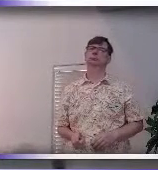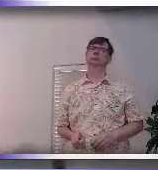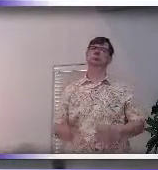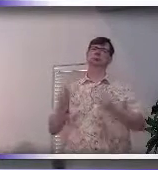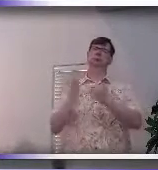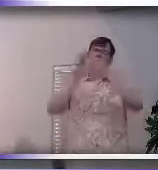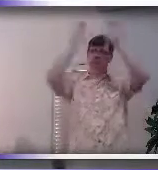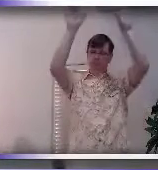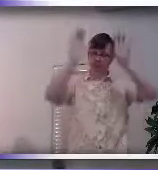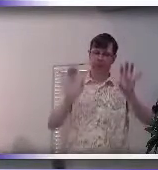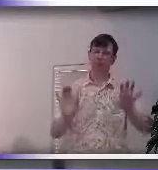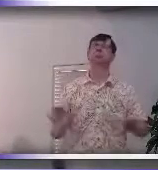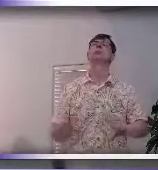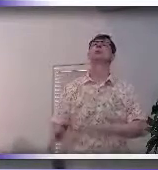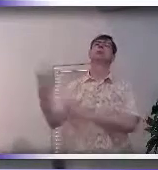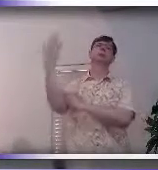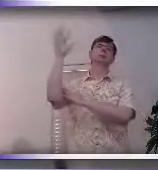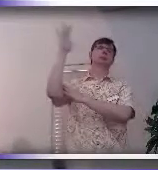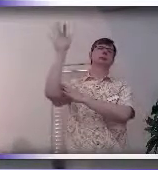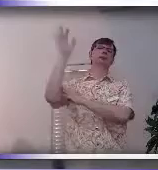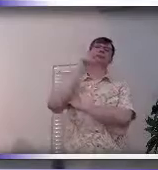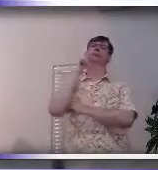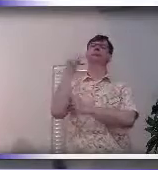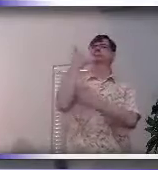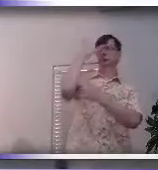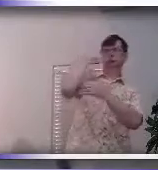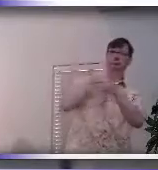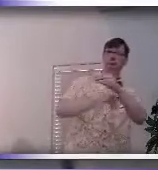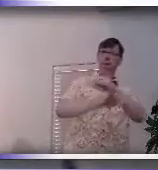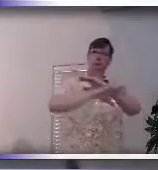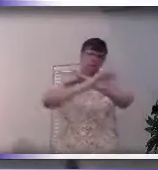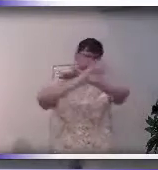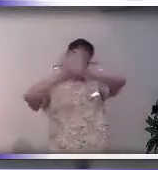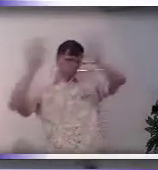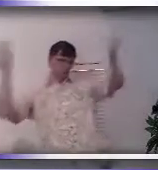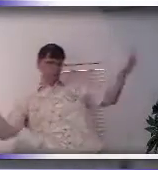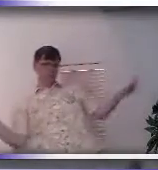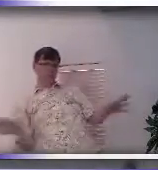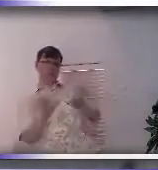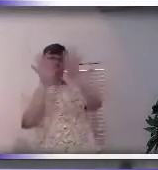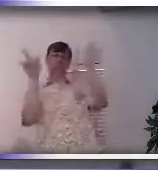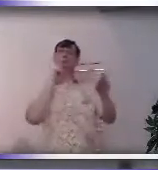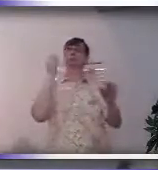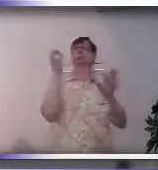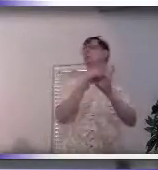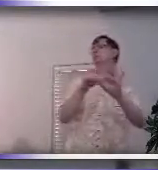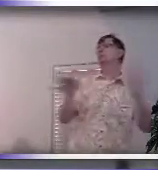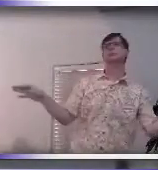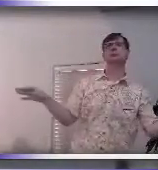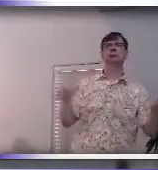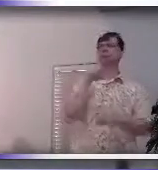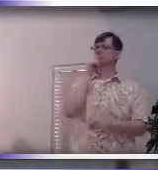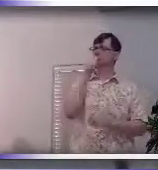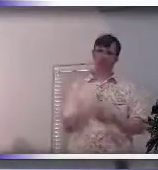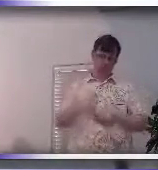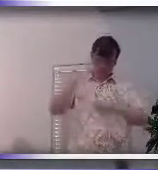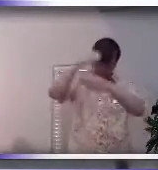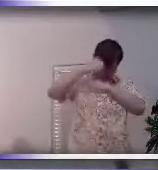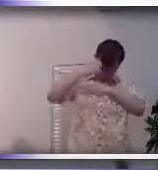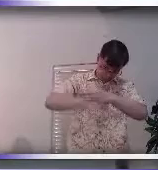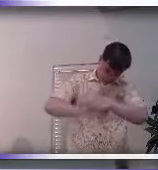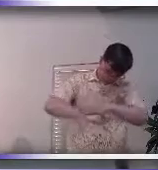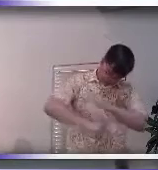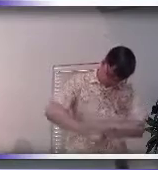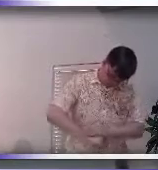is a great light that causes all of the shadows to disappear. And so our belief in brokenness, our belief in depression, our